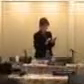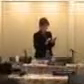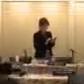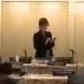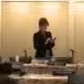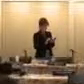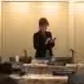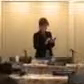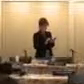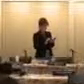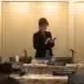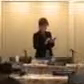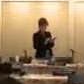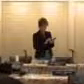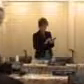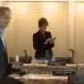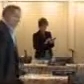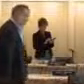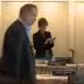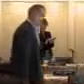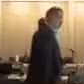I think everybody can agree.